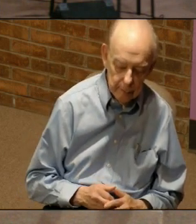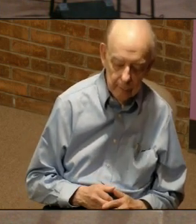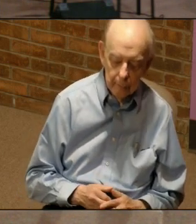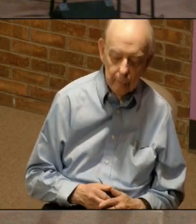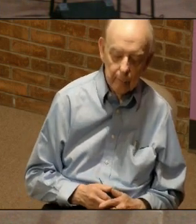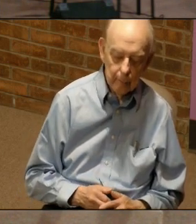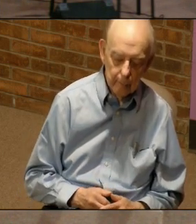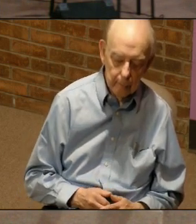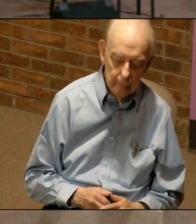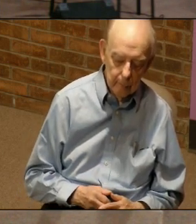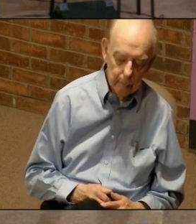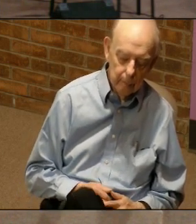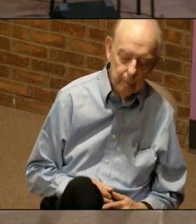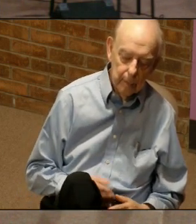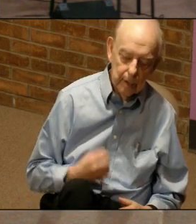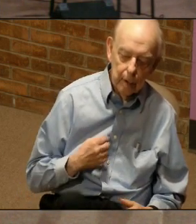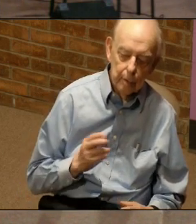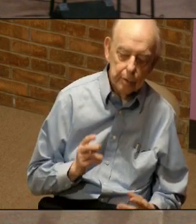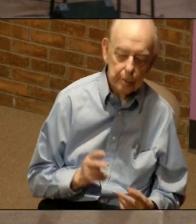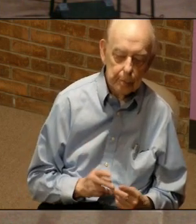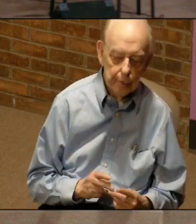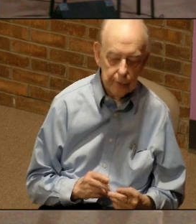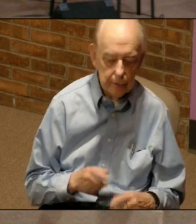He was the perfect priest.